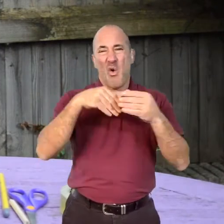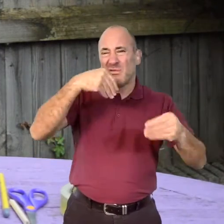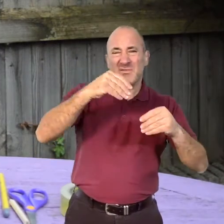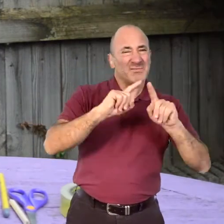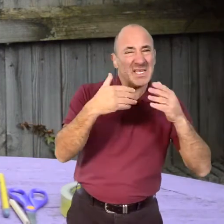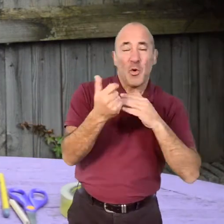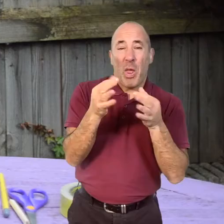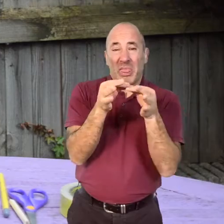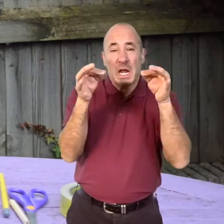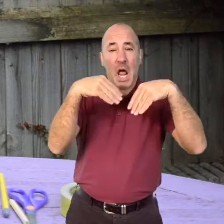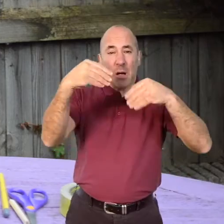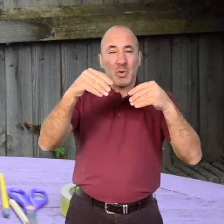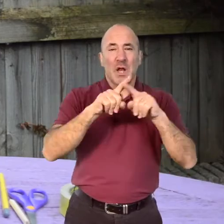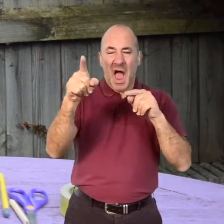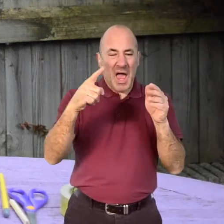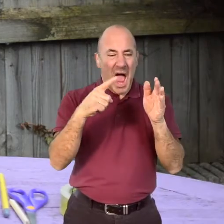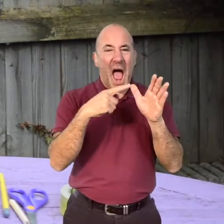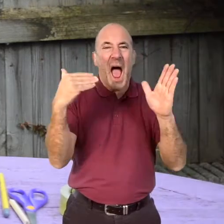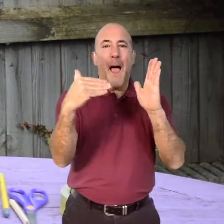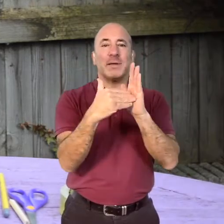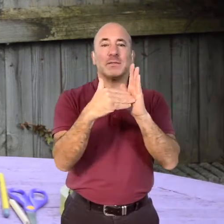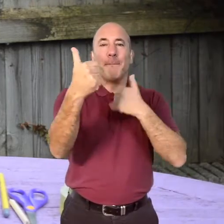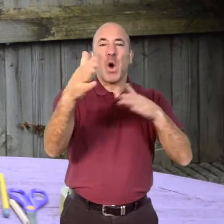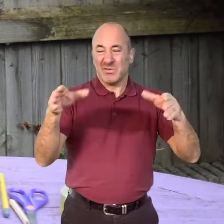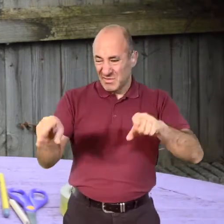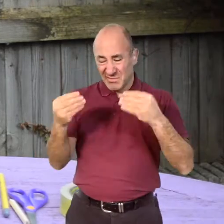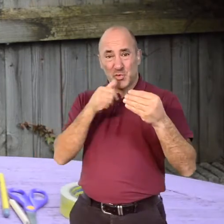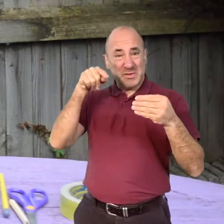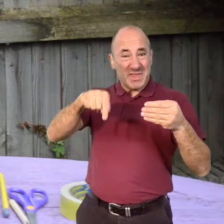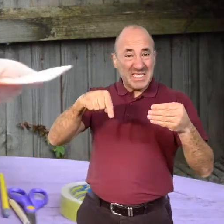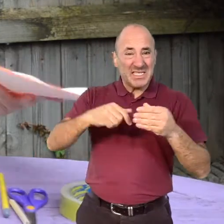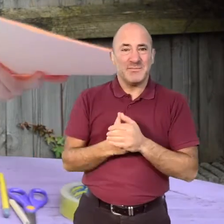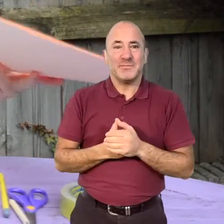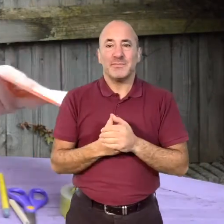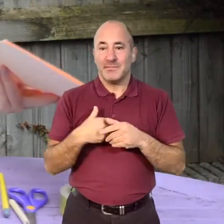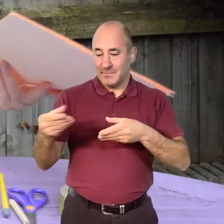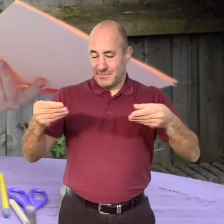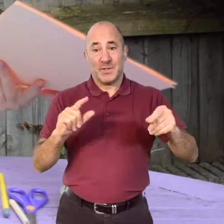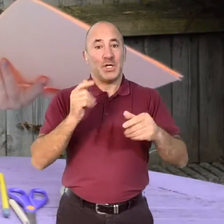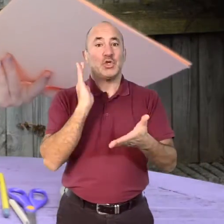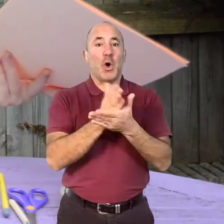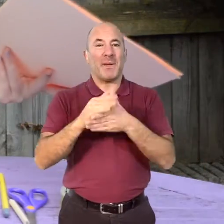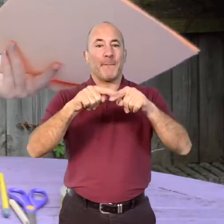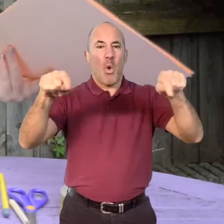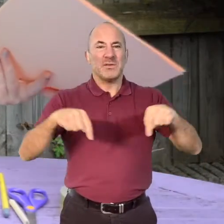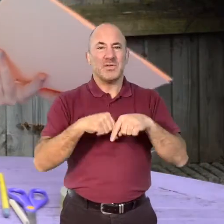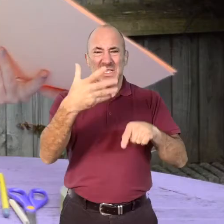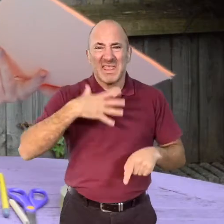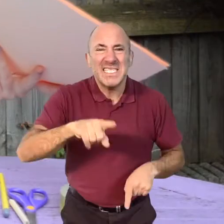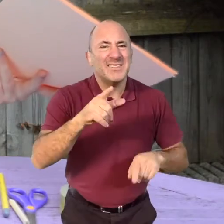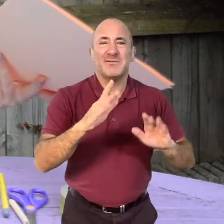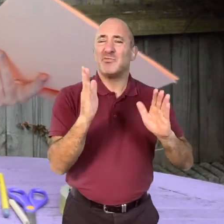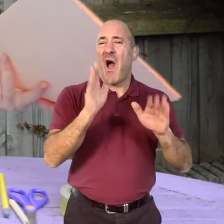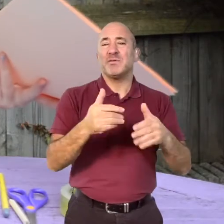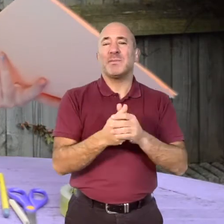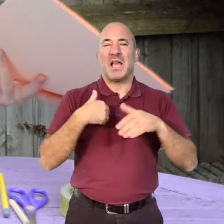you can use thin cardboard like the cardboard you find in Amazon boxes. I also have this chopping board. You don't need a chopping board, but